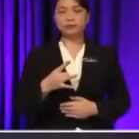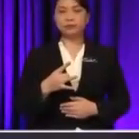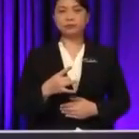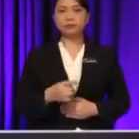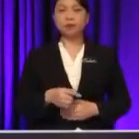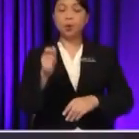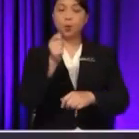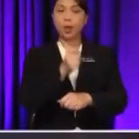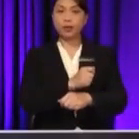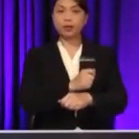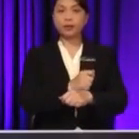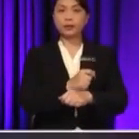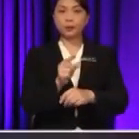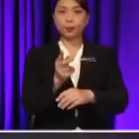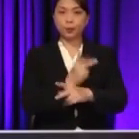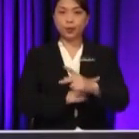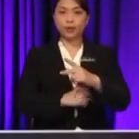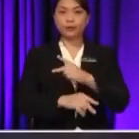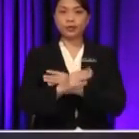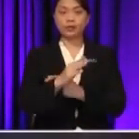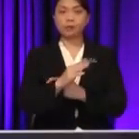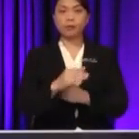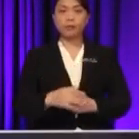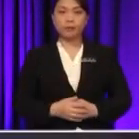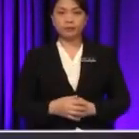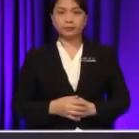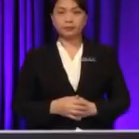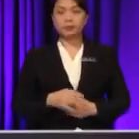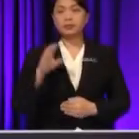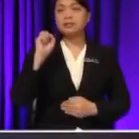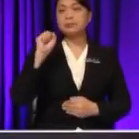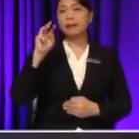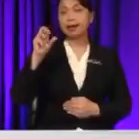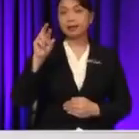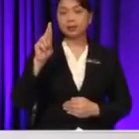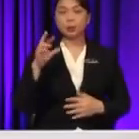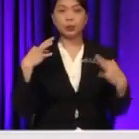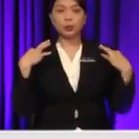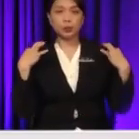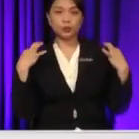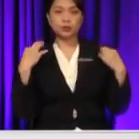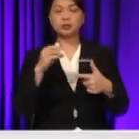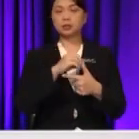up. Okay, so she's excited. Mm-hmm. Okay, why don't we ask Sharifa? Can you please share your idea?